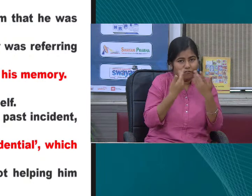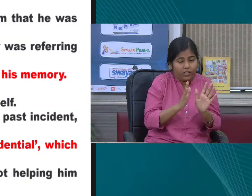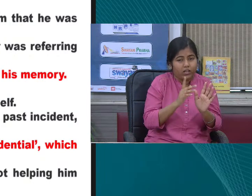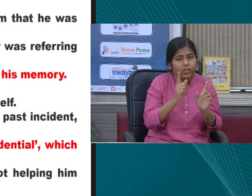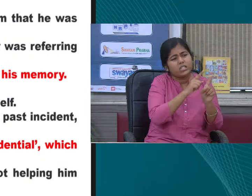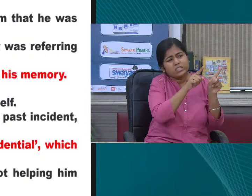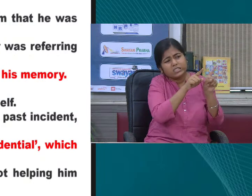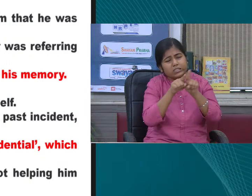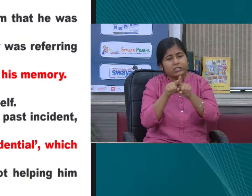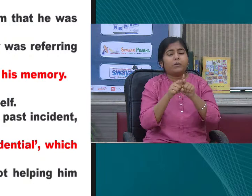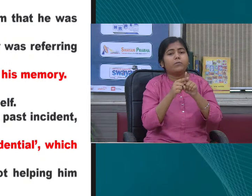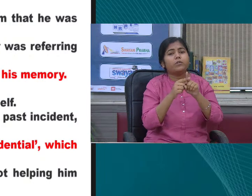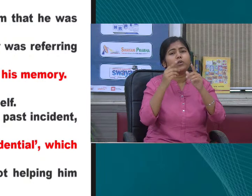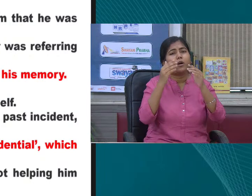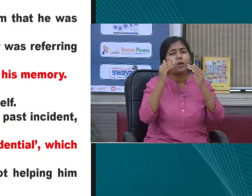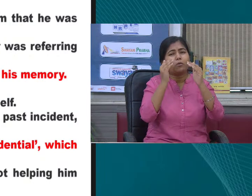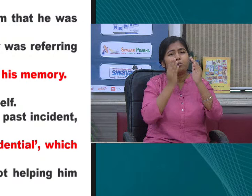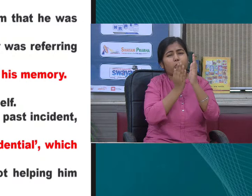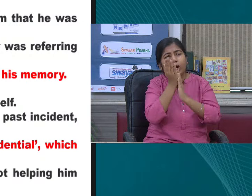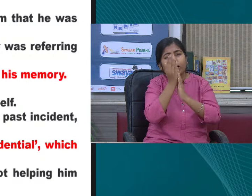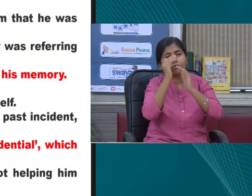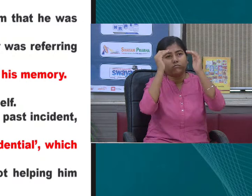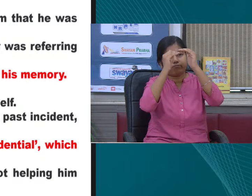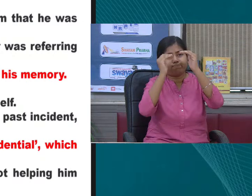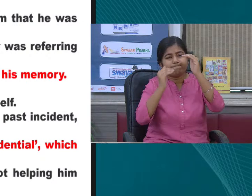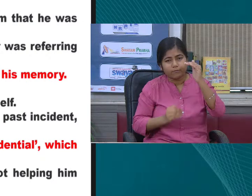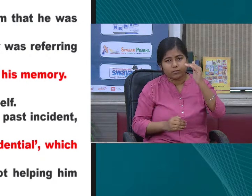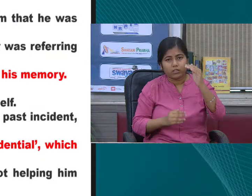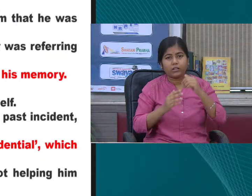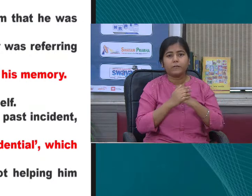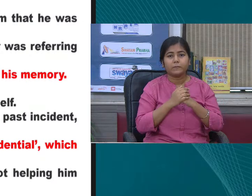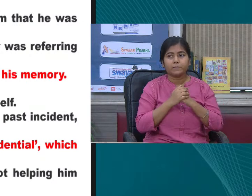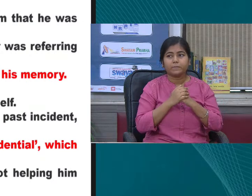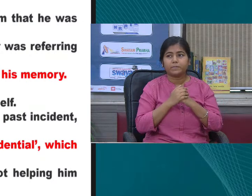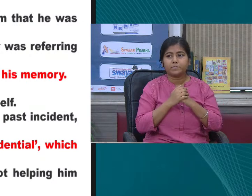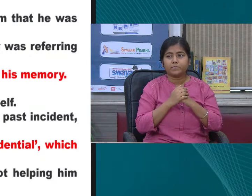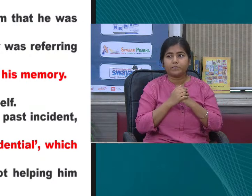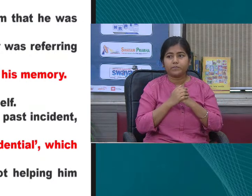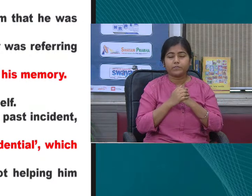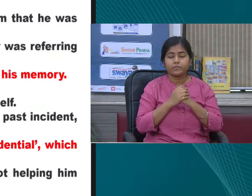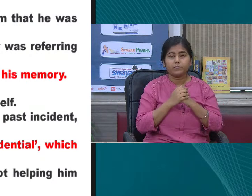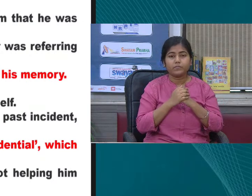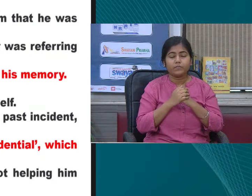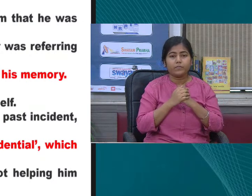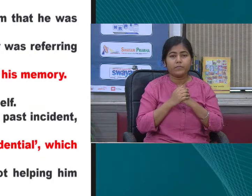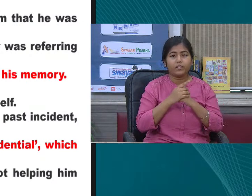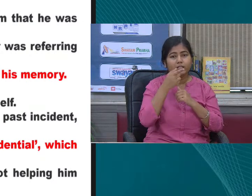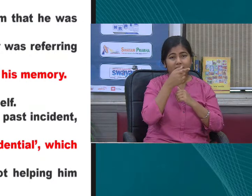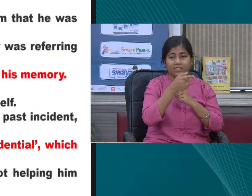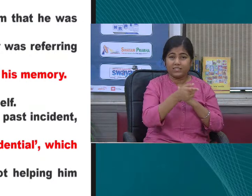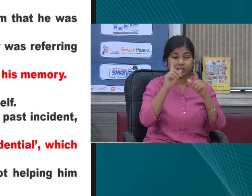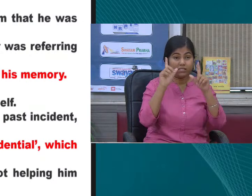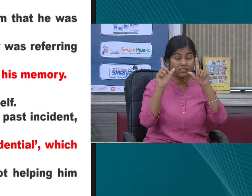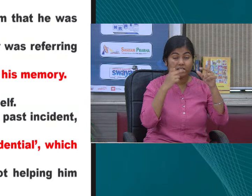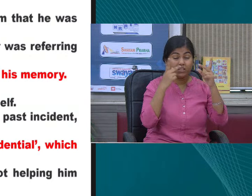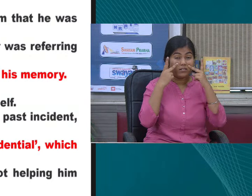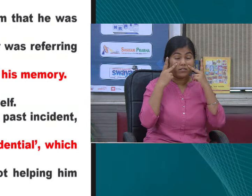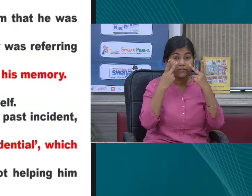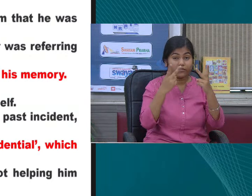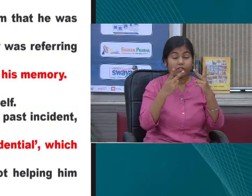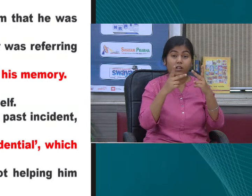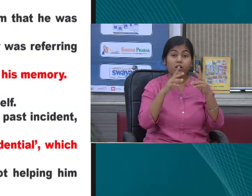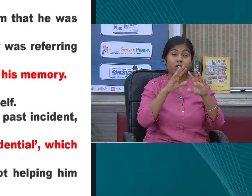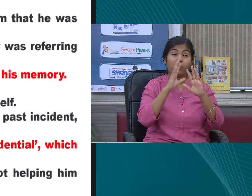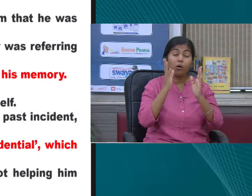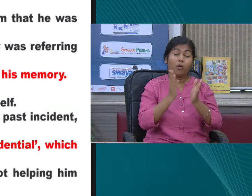But this one slide, if they have missed something somewhere, if they read this slide, this is going to be a great